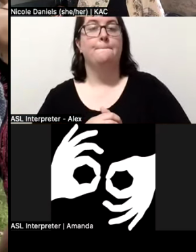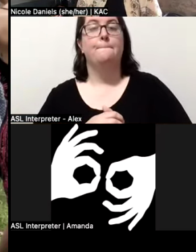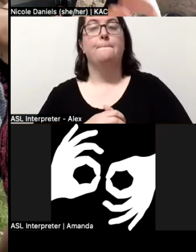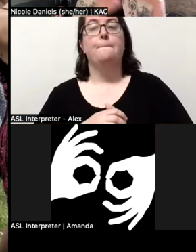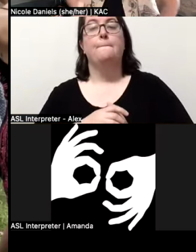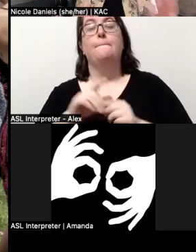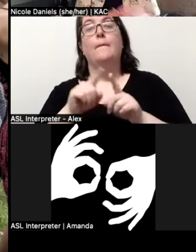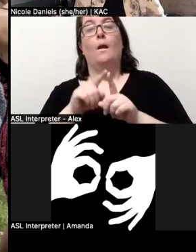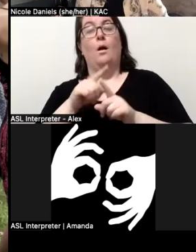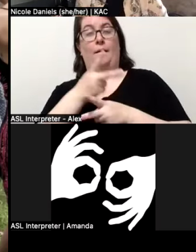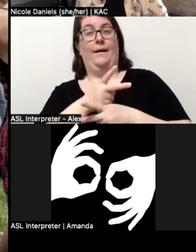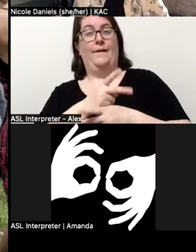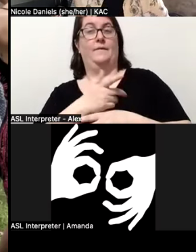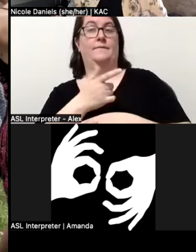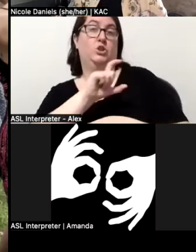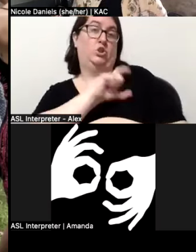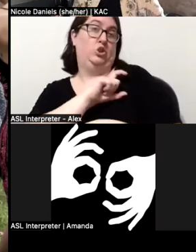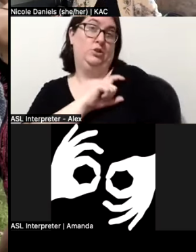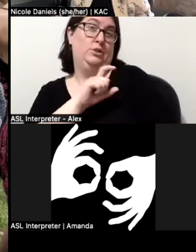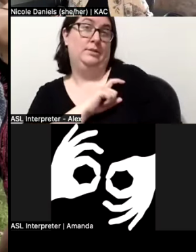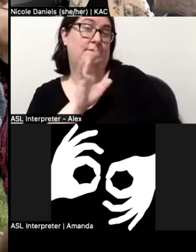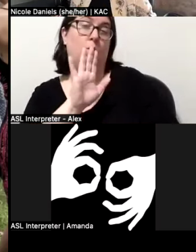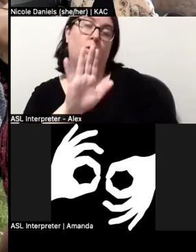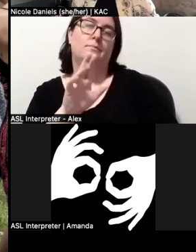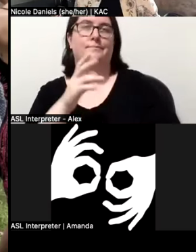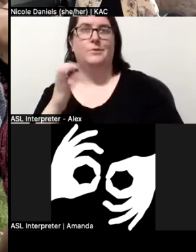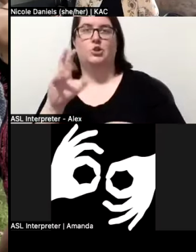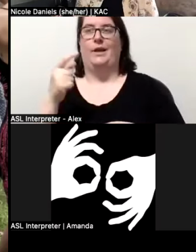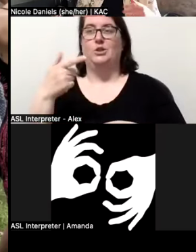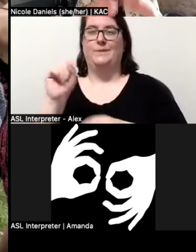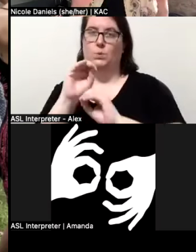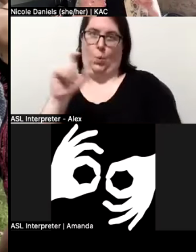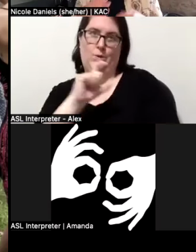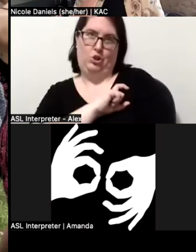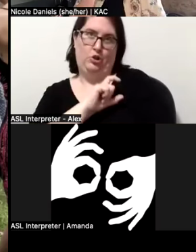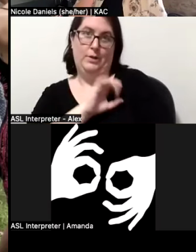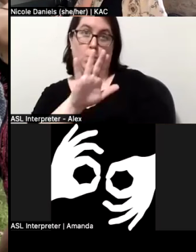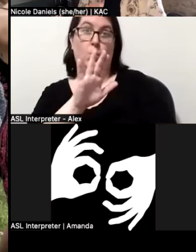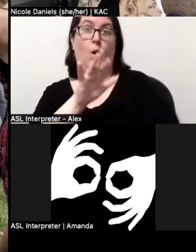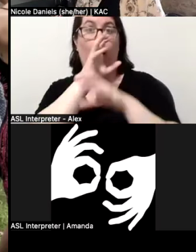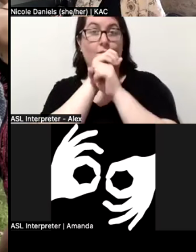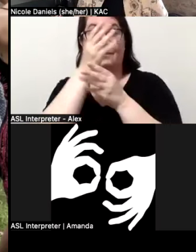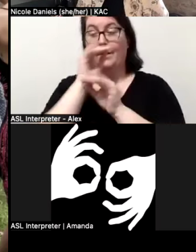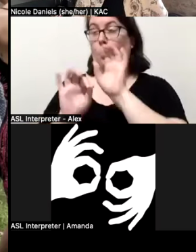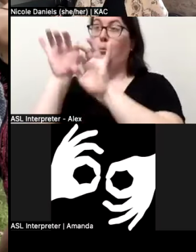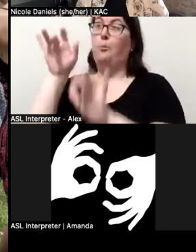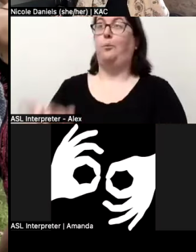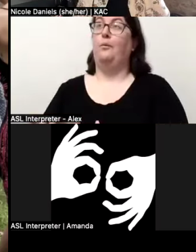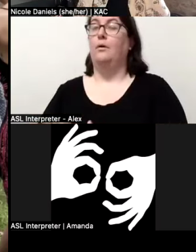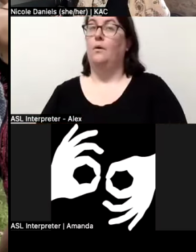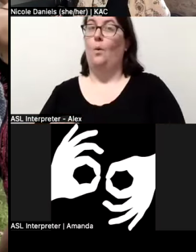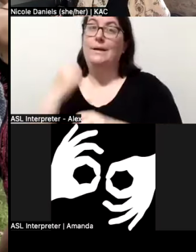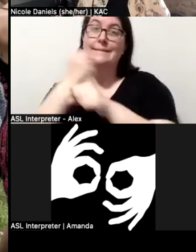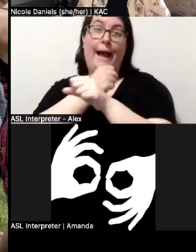security. There is very little when you're using something like ChatGPT, so just don't put any of your confidential information in there. And